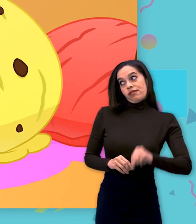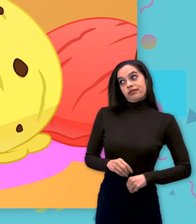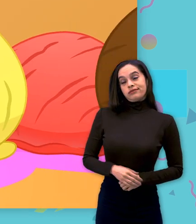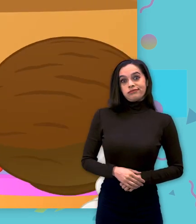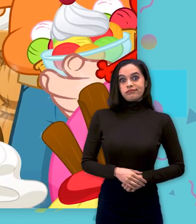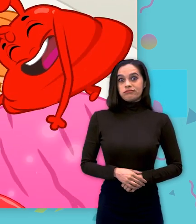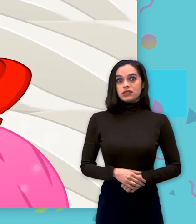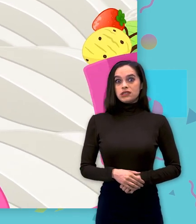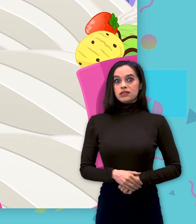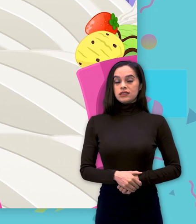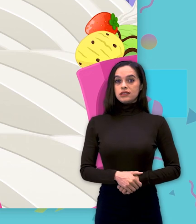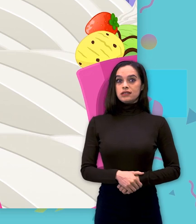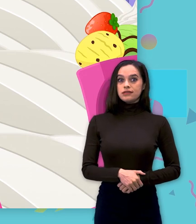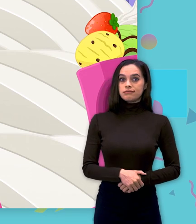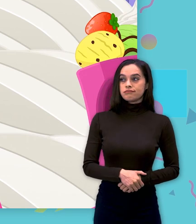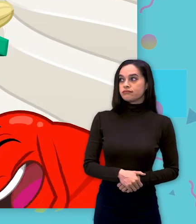Morphle.